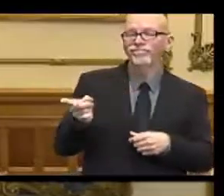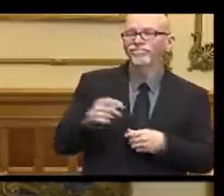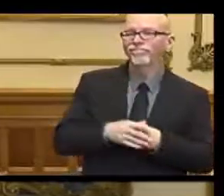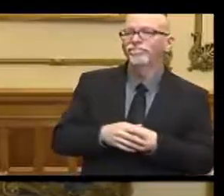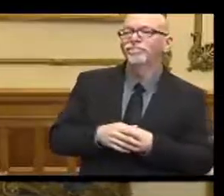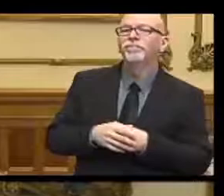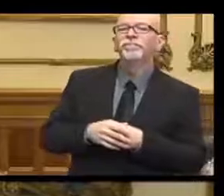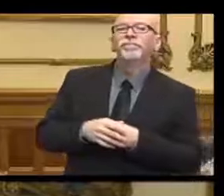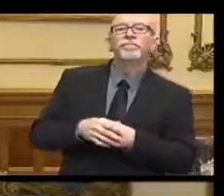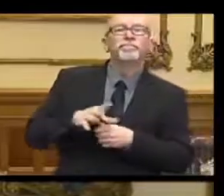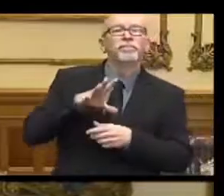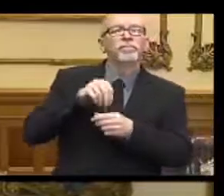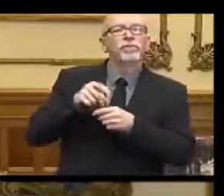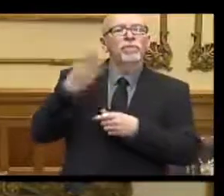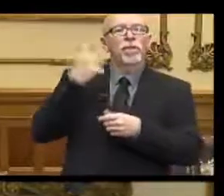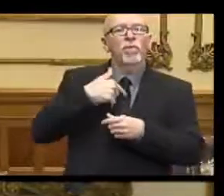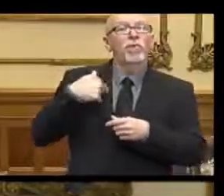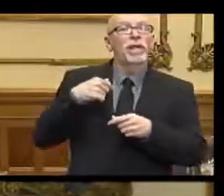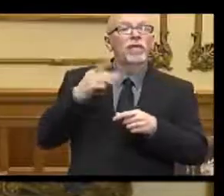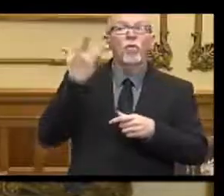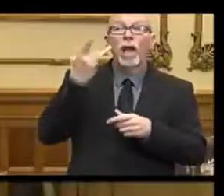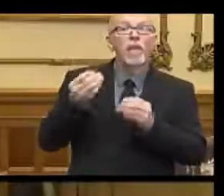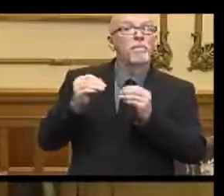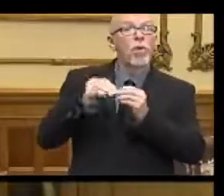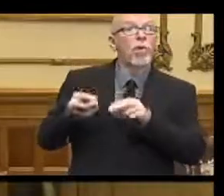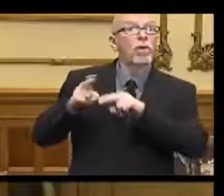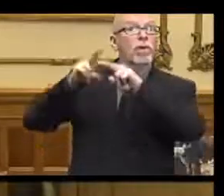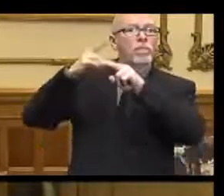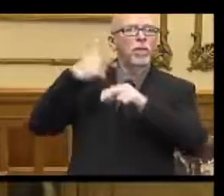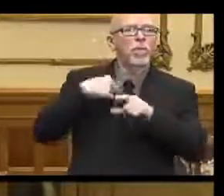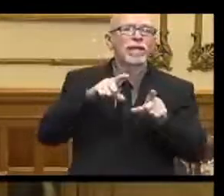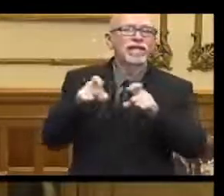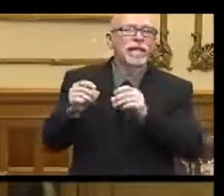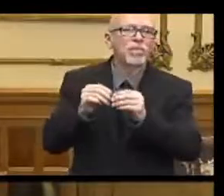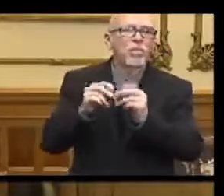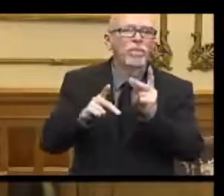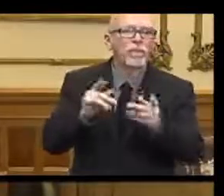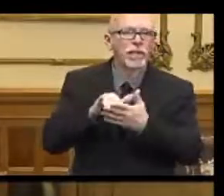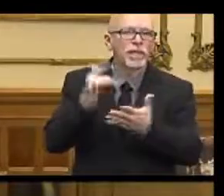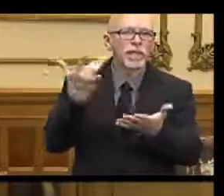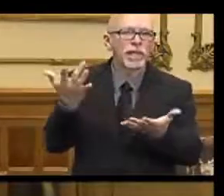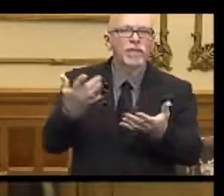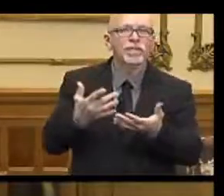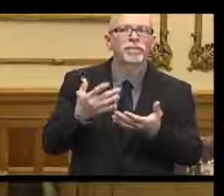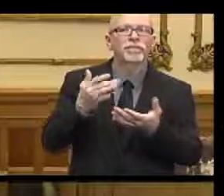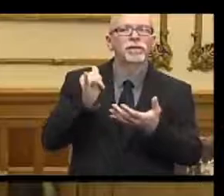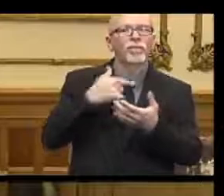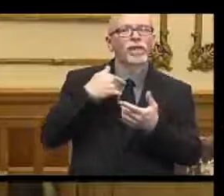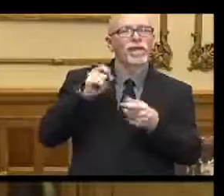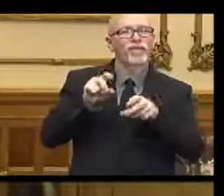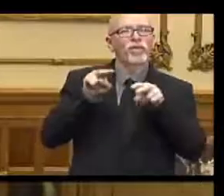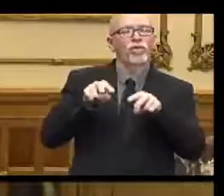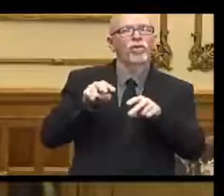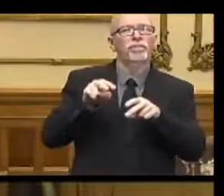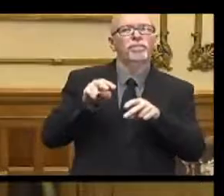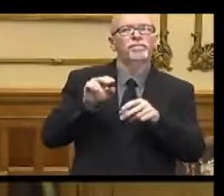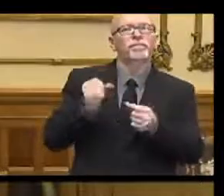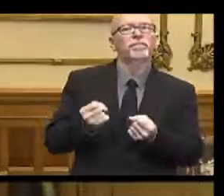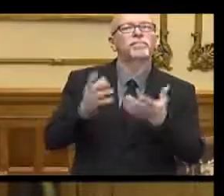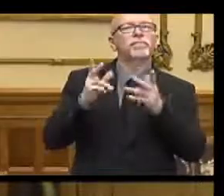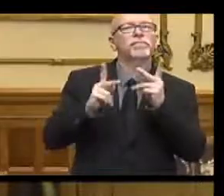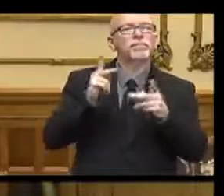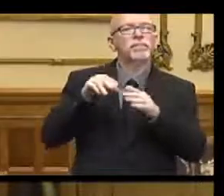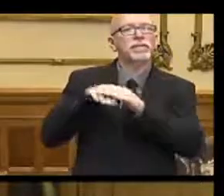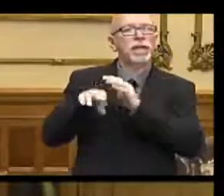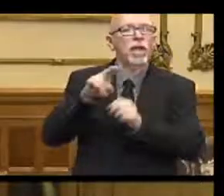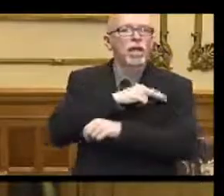part of that, Nikki, is because we're testing more people, and that's the hard part to really look at. What we have to look at, too, is number of people admitted